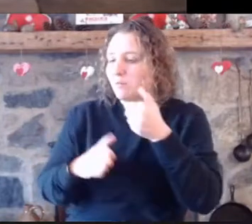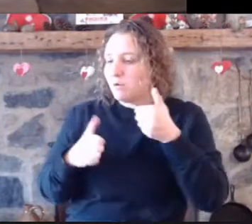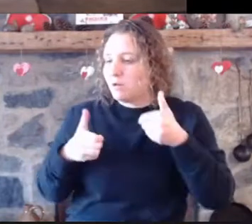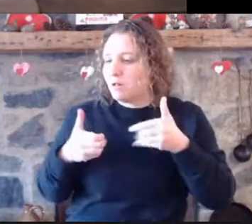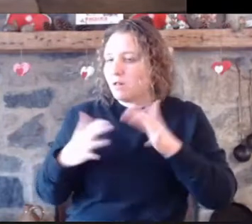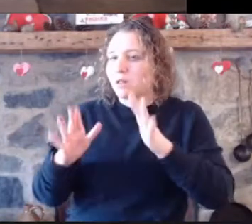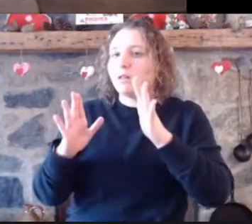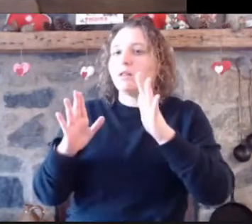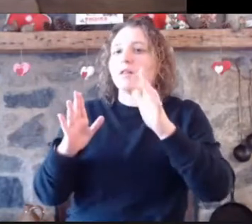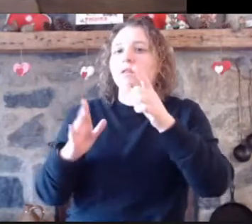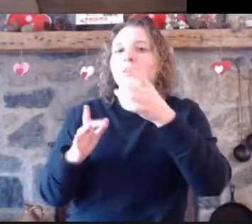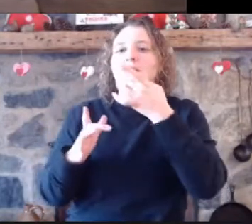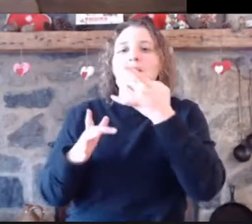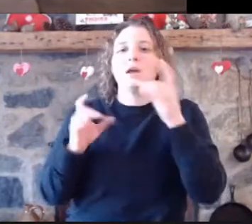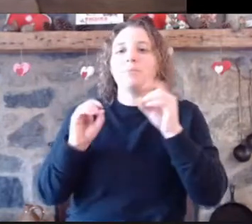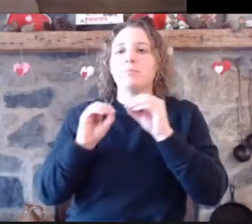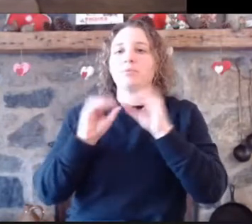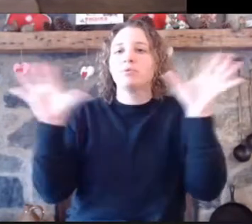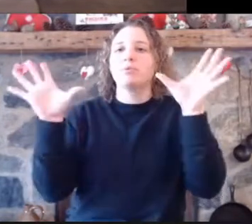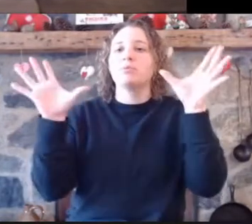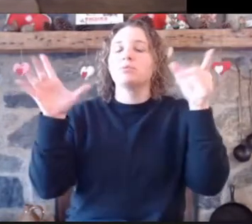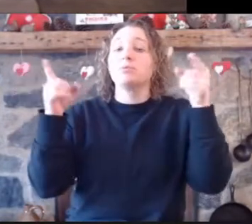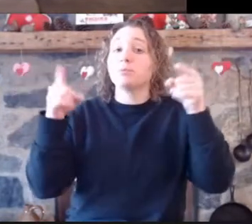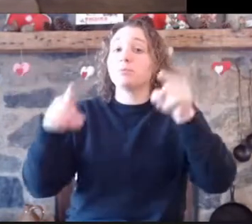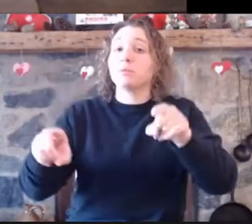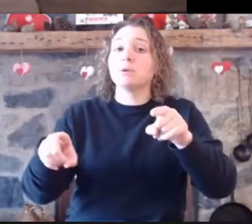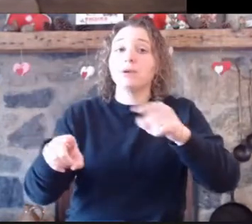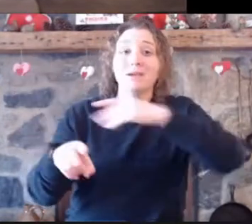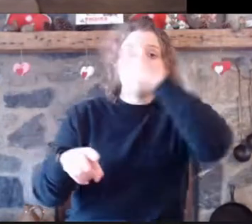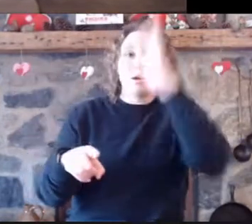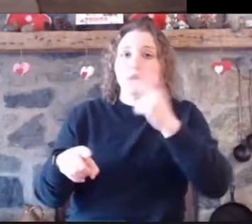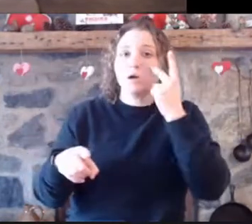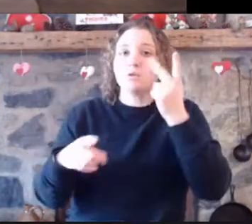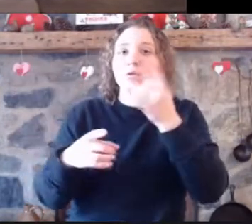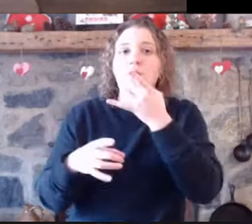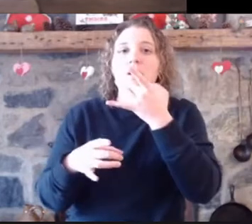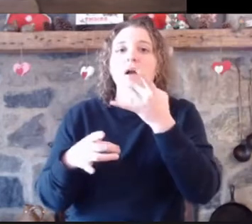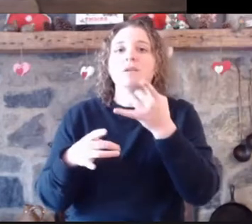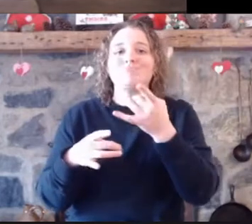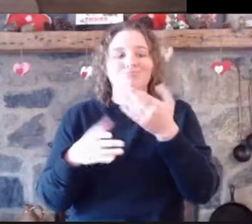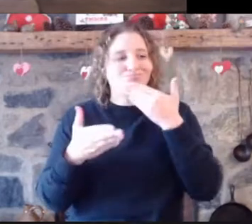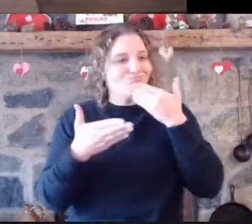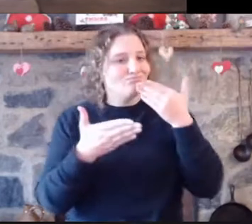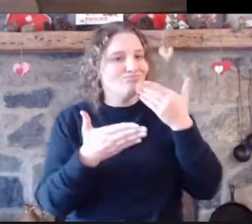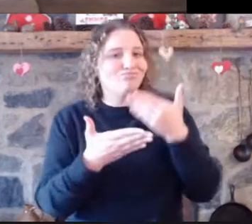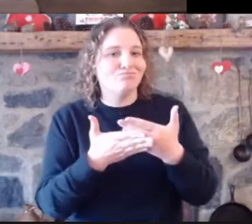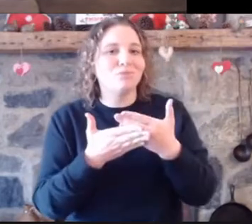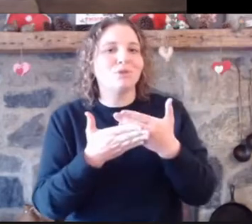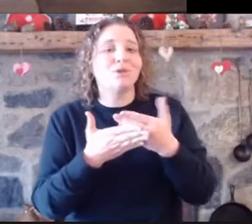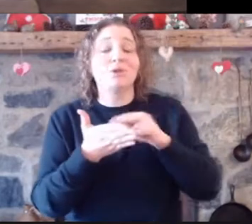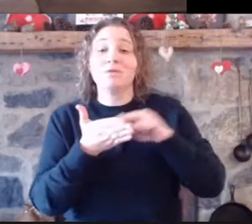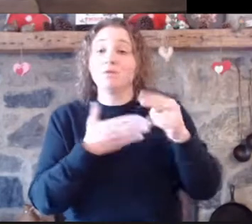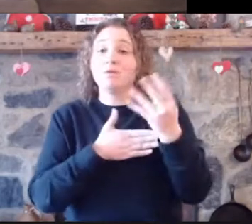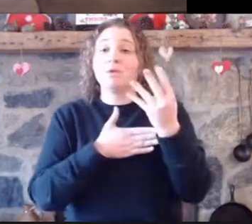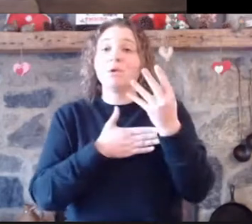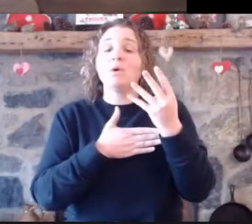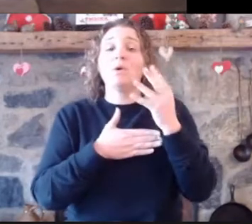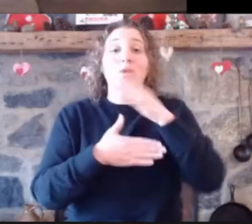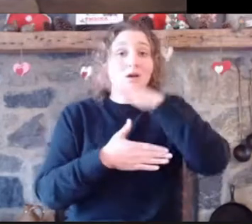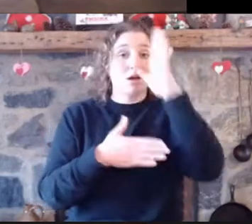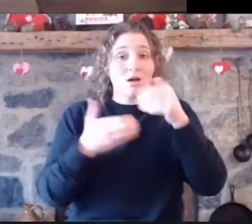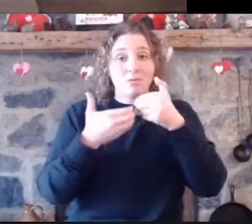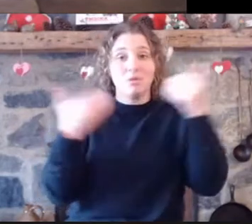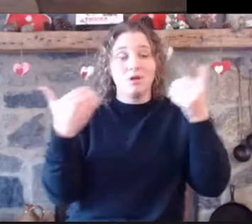light," and there was light. And God saw the light, verse 4, that it was good, and God divided the light from the